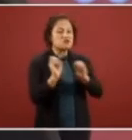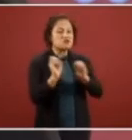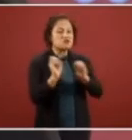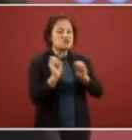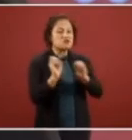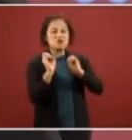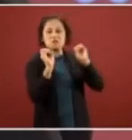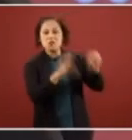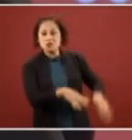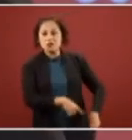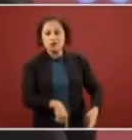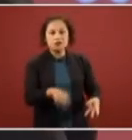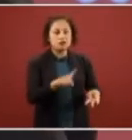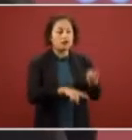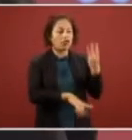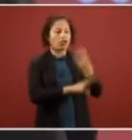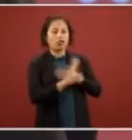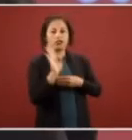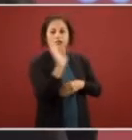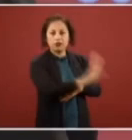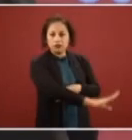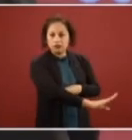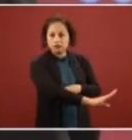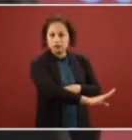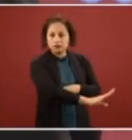of the people.